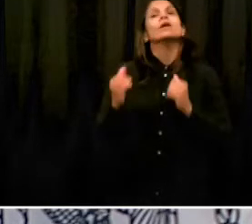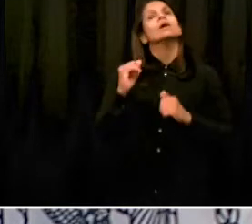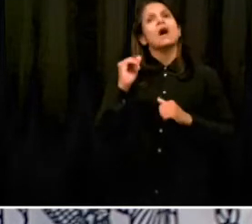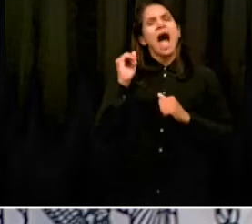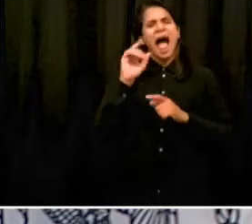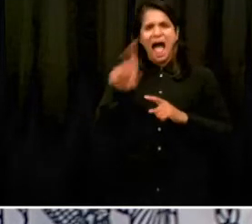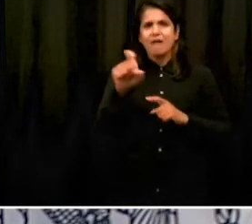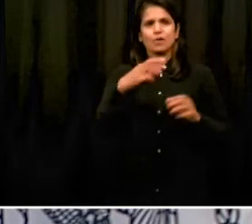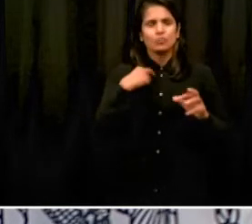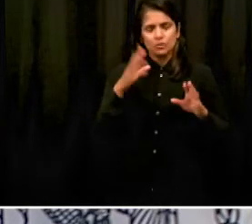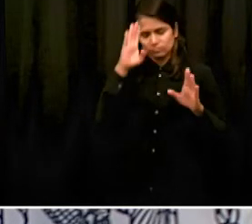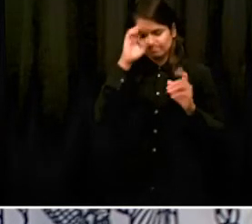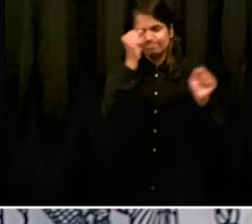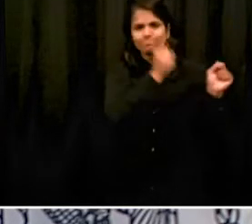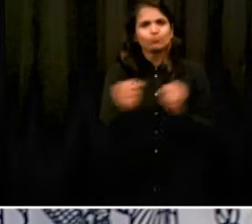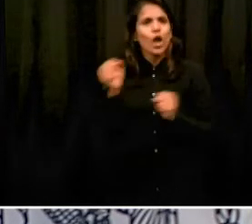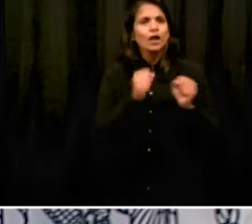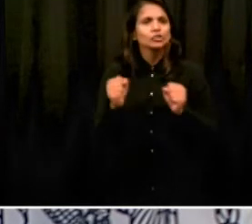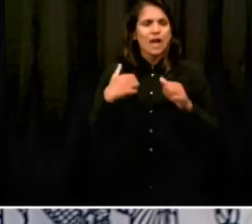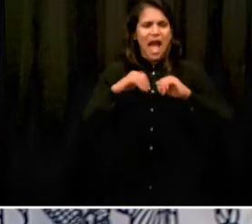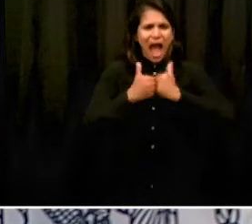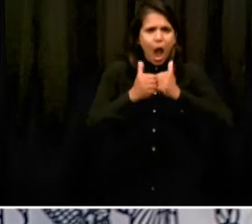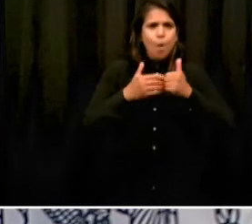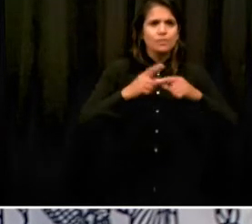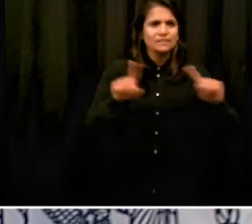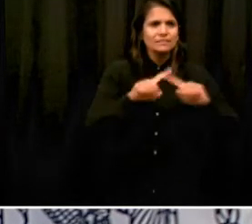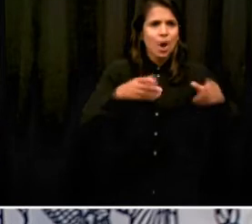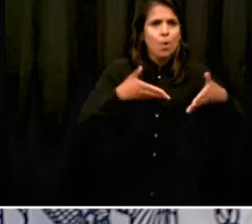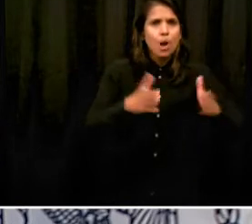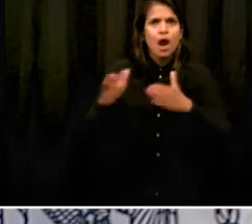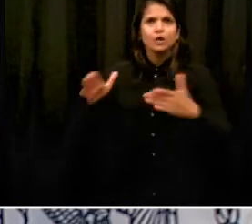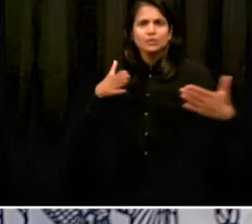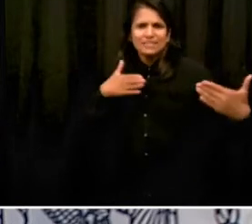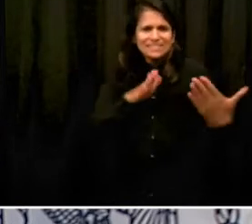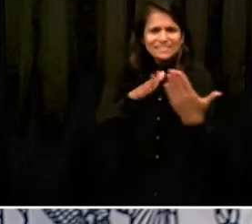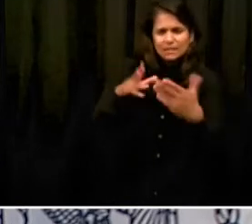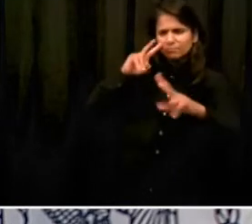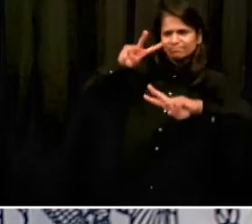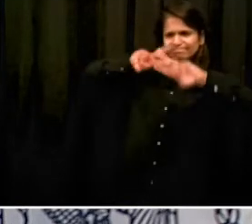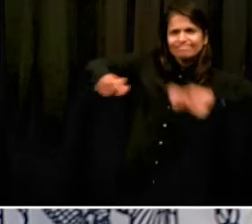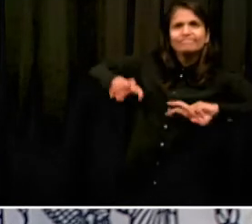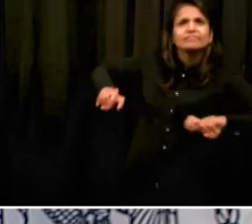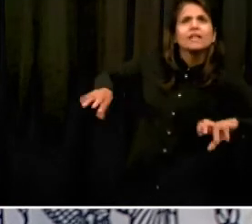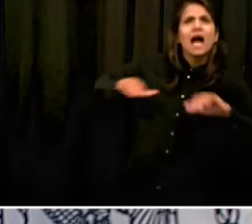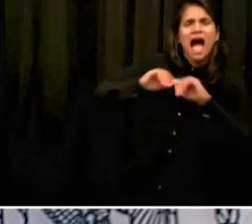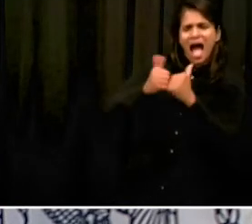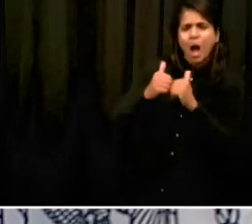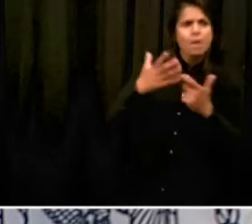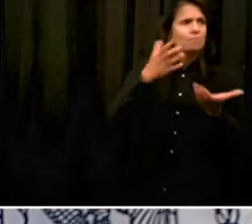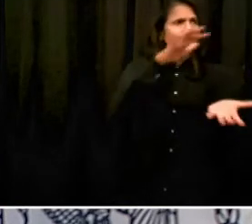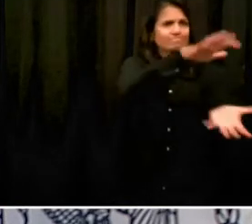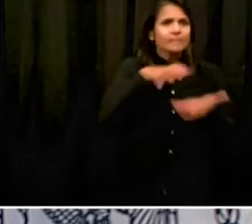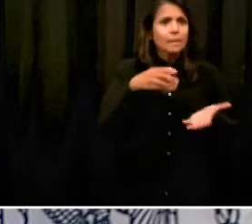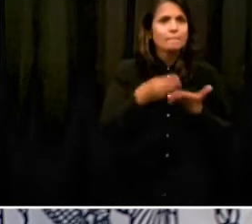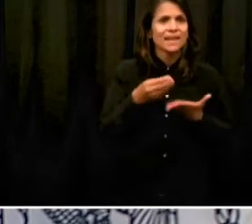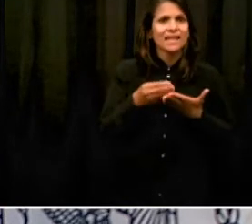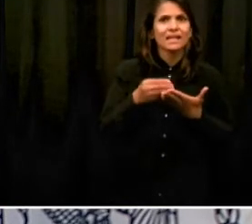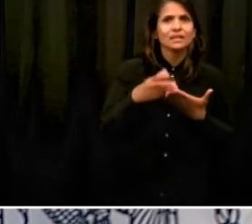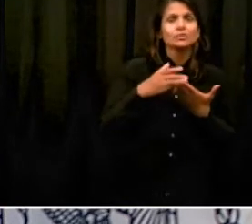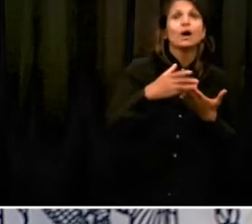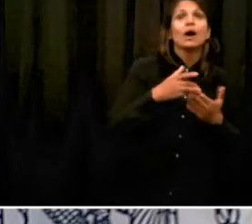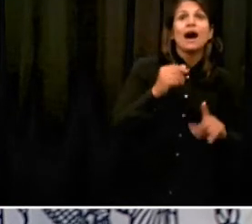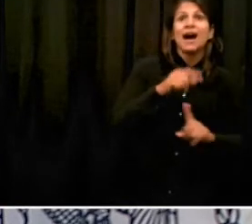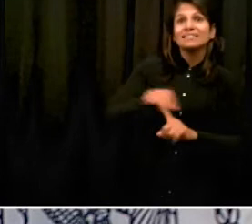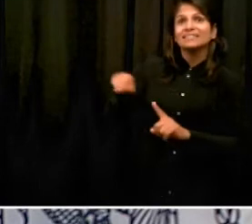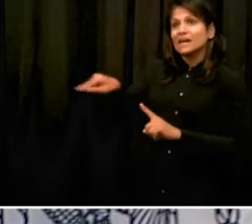can reevaluate based on the new fiscal situation and the actual need? Well, Jillian, it's a